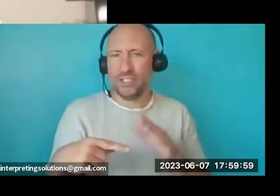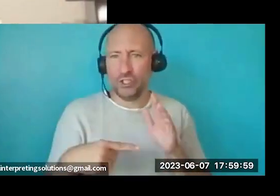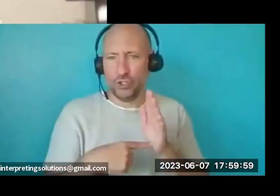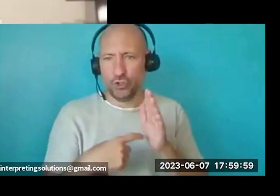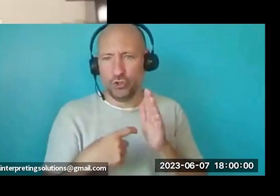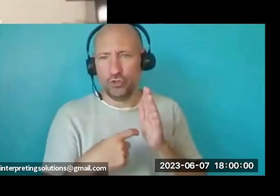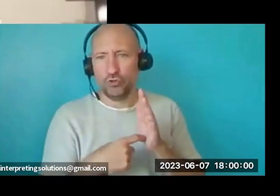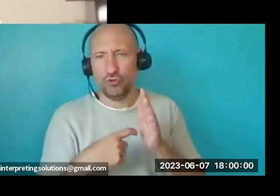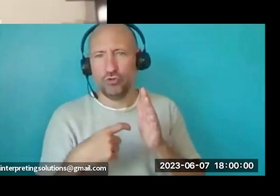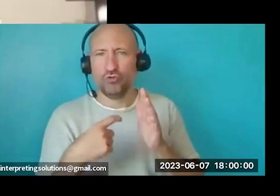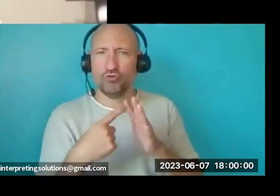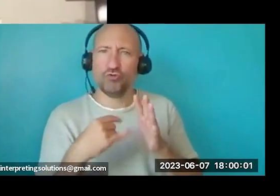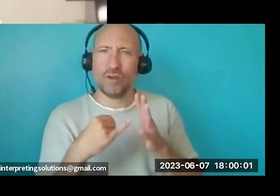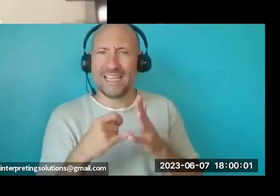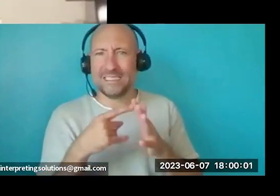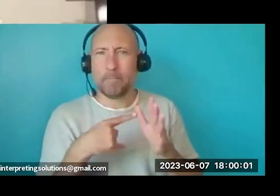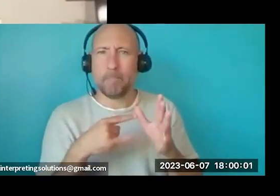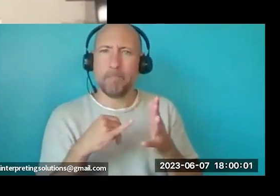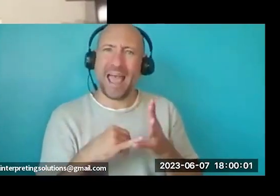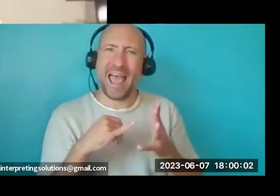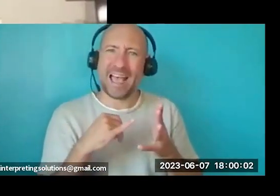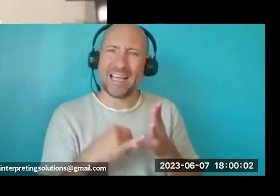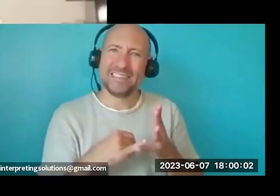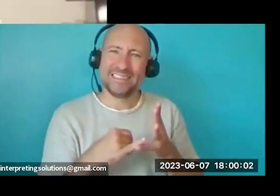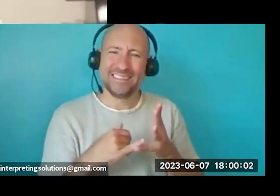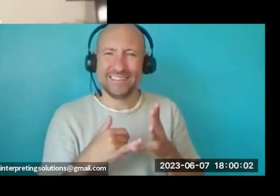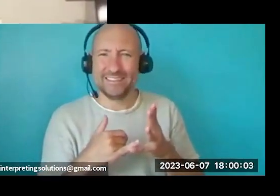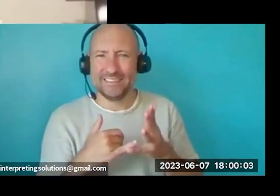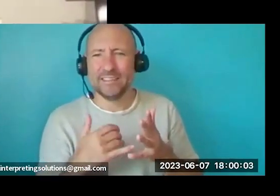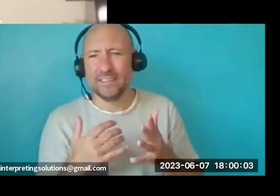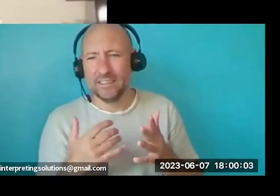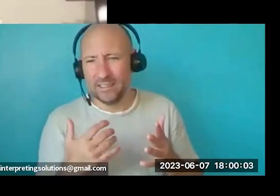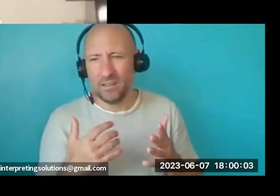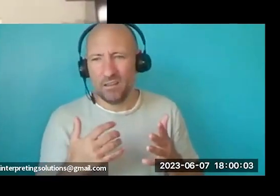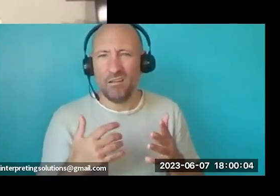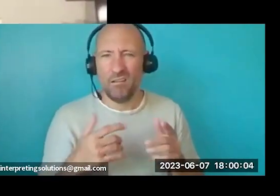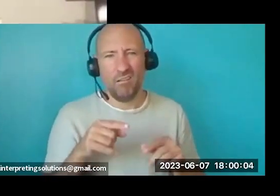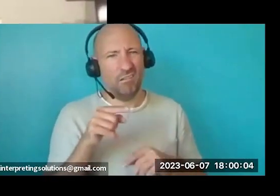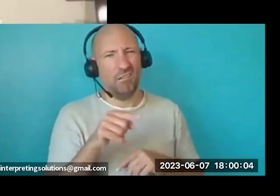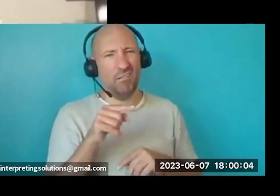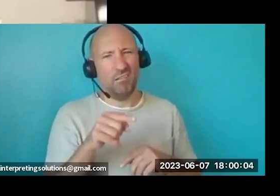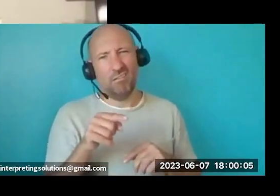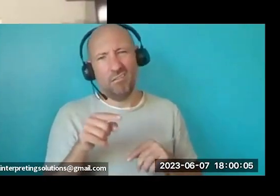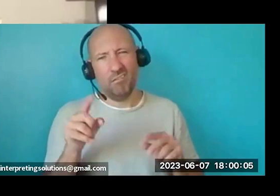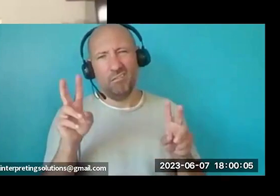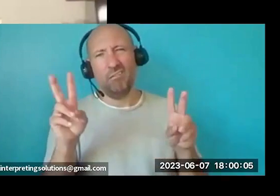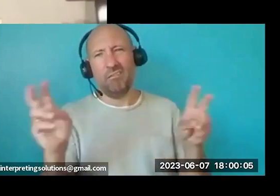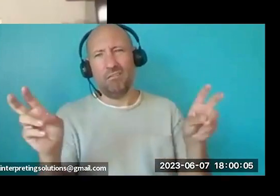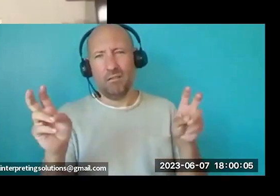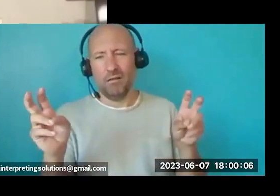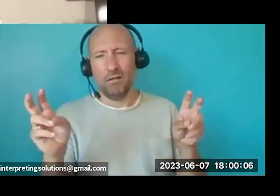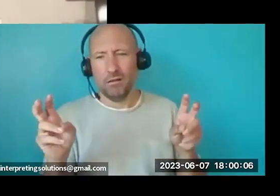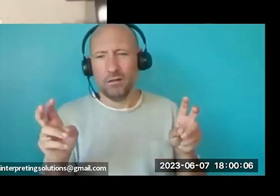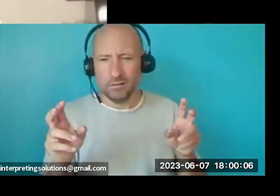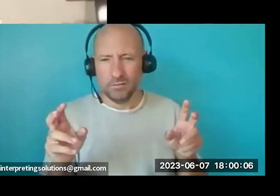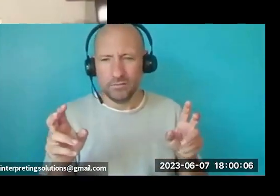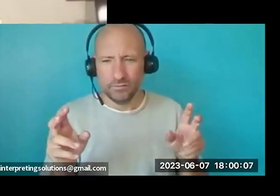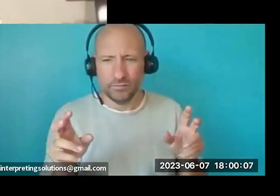of Unexpected. And that is the subtitle, so to say, that makes